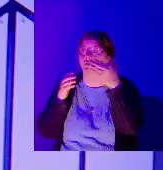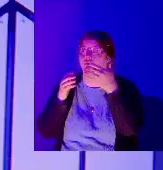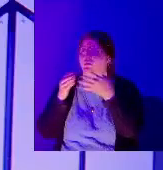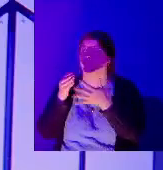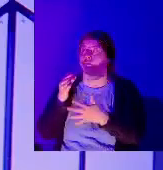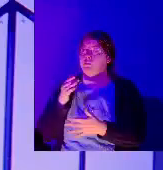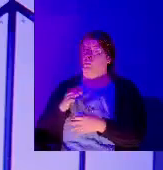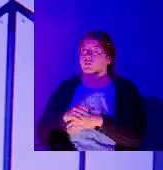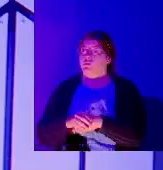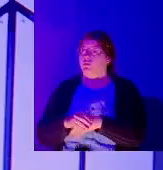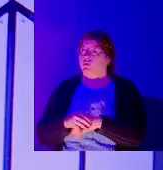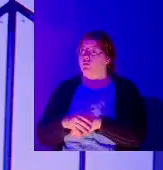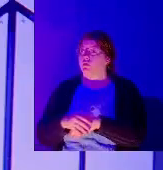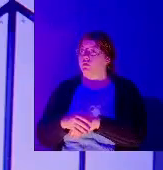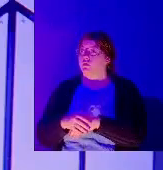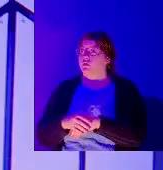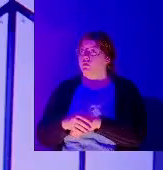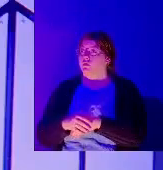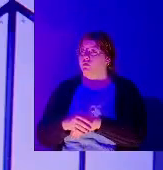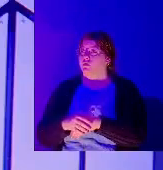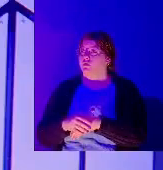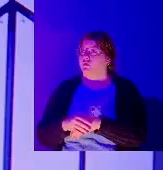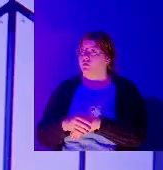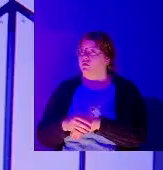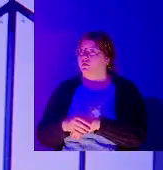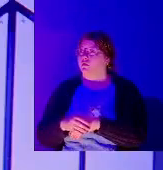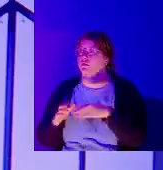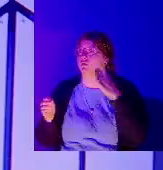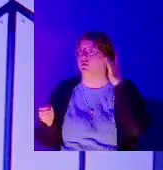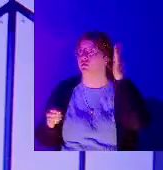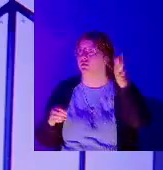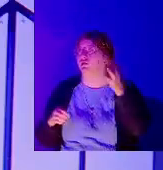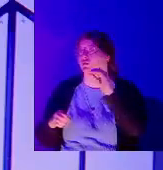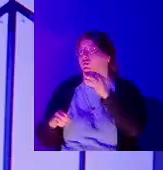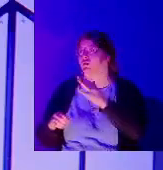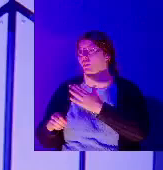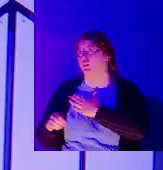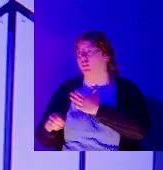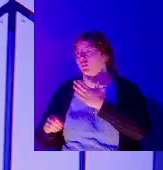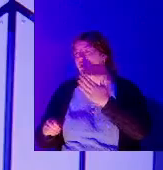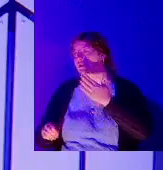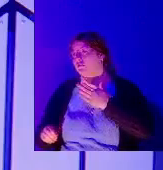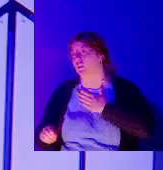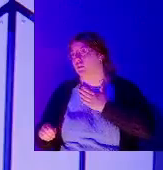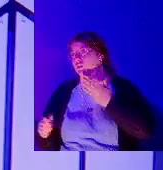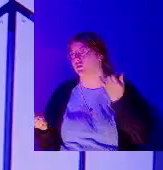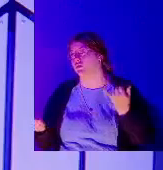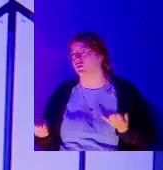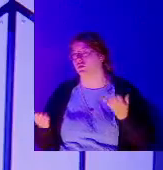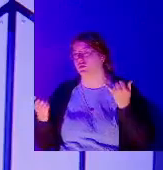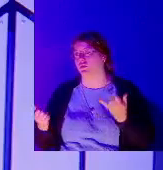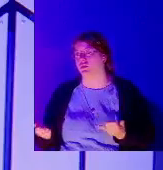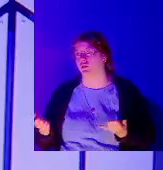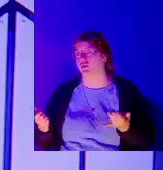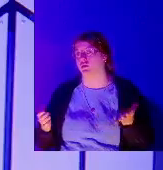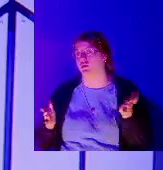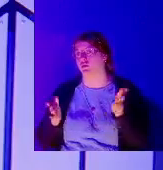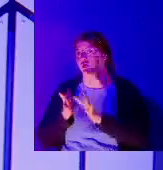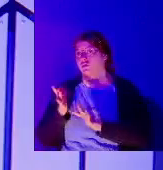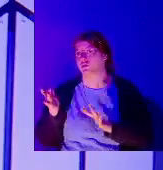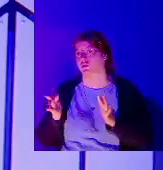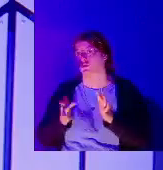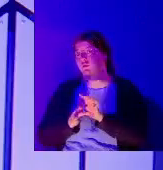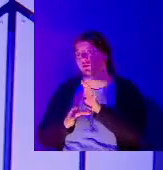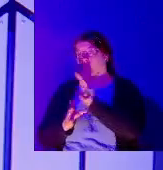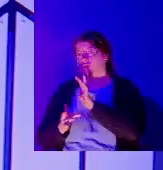the blood. There's a future grace that's mine today, that